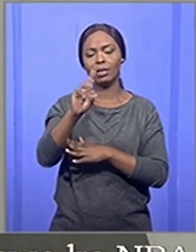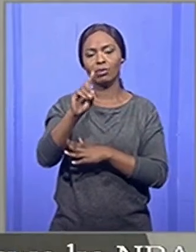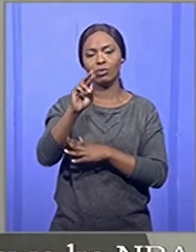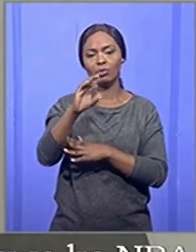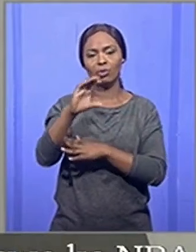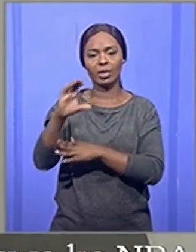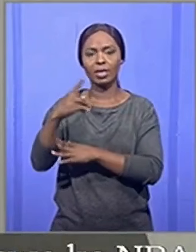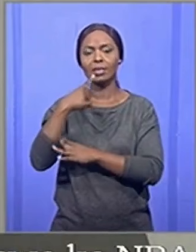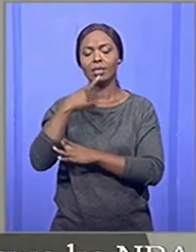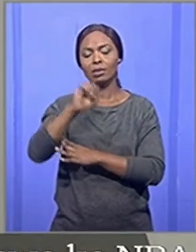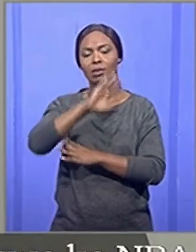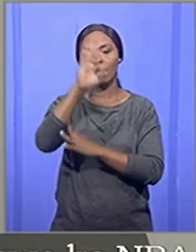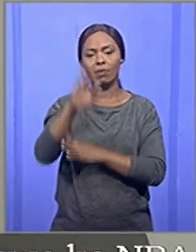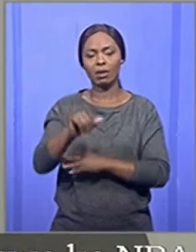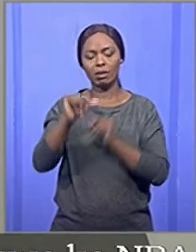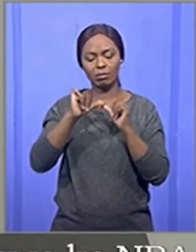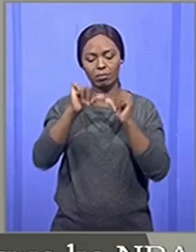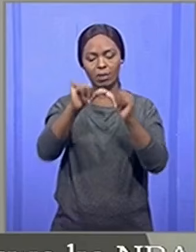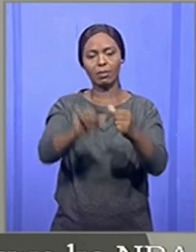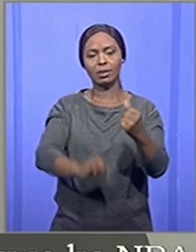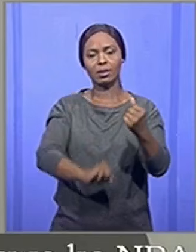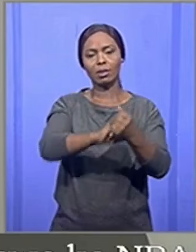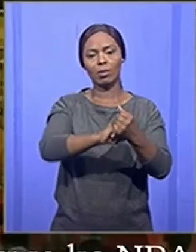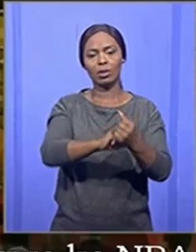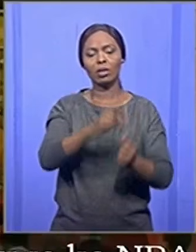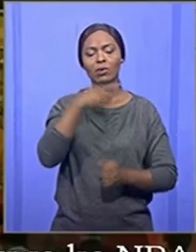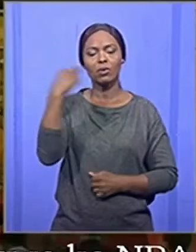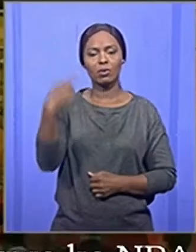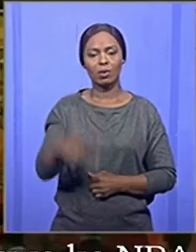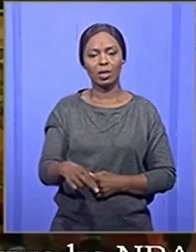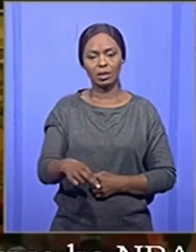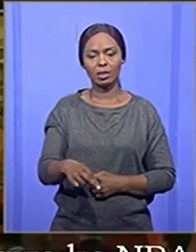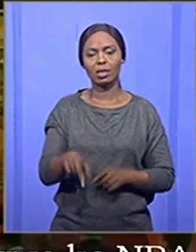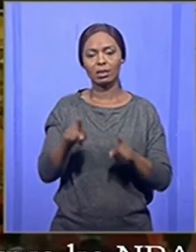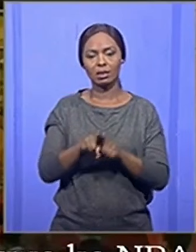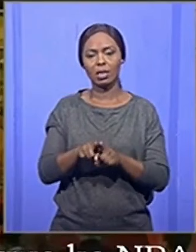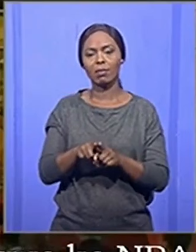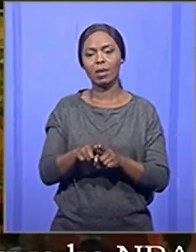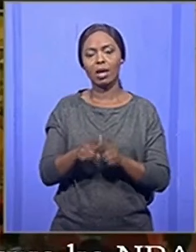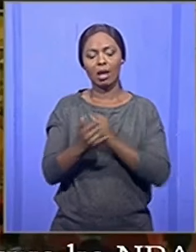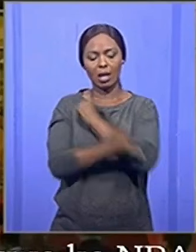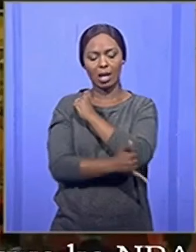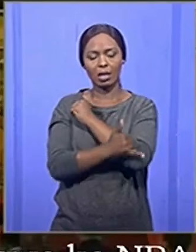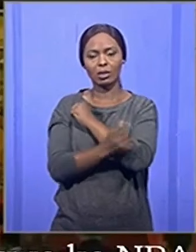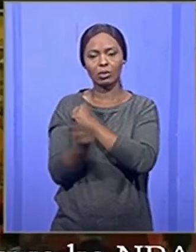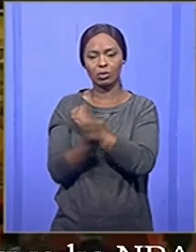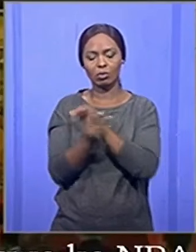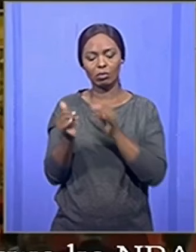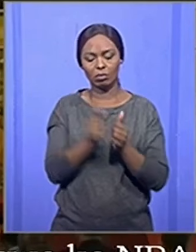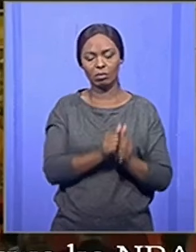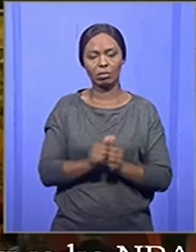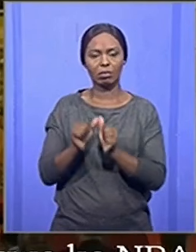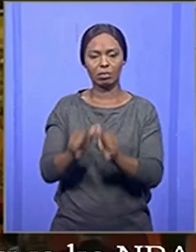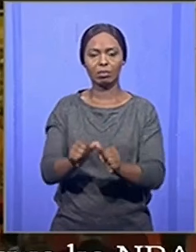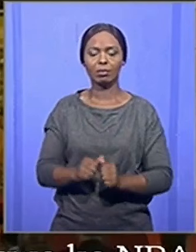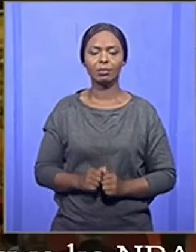Afrika Borwa e tlilo tswela pele ho tshehetsa Russia le ho ananela maqhama dinaha tsena tse pedi.